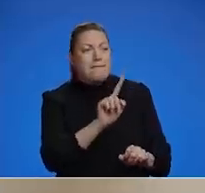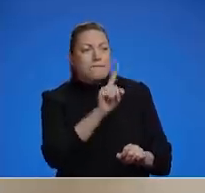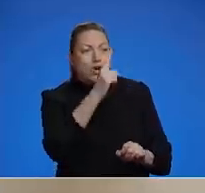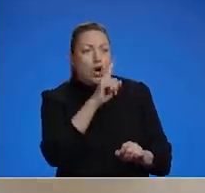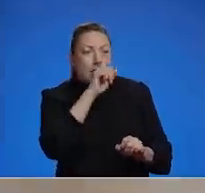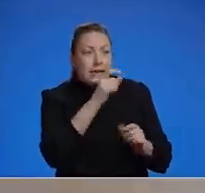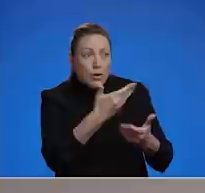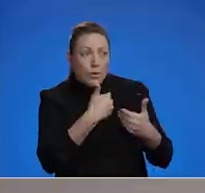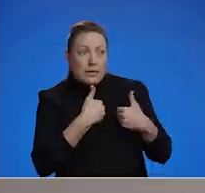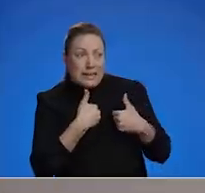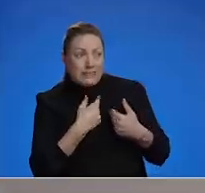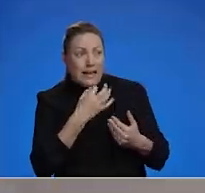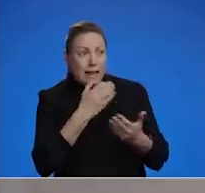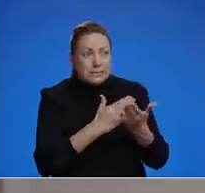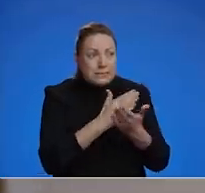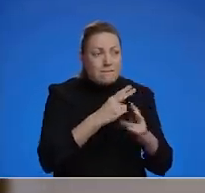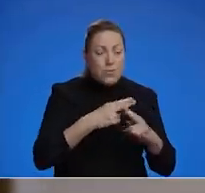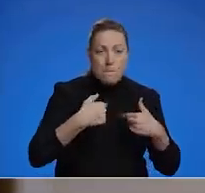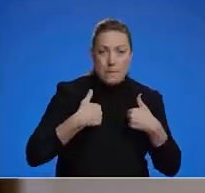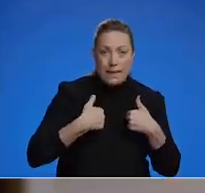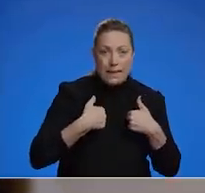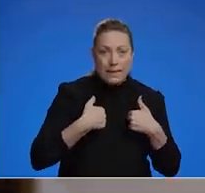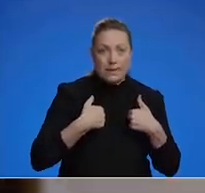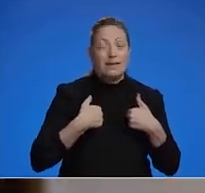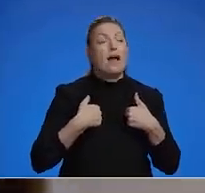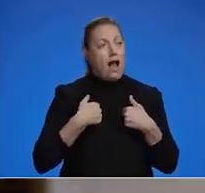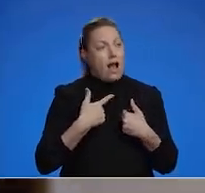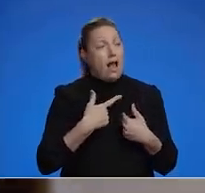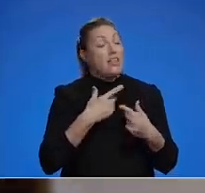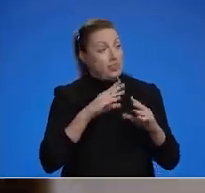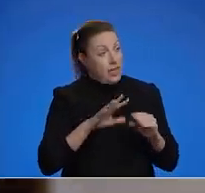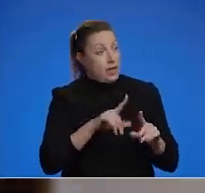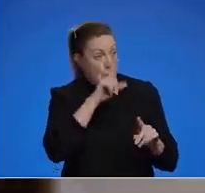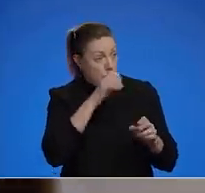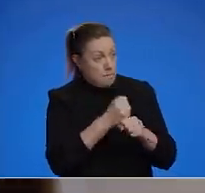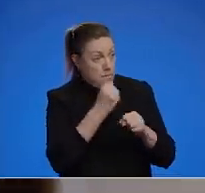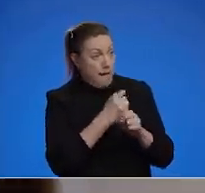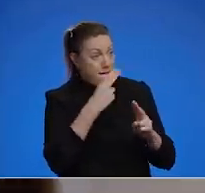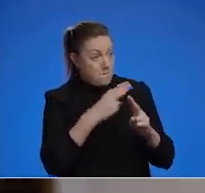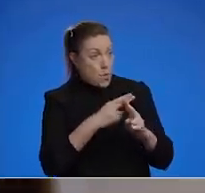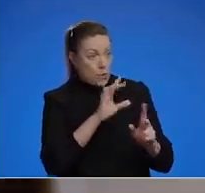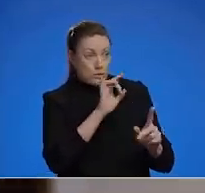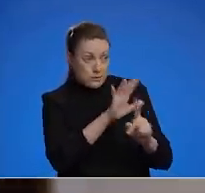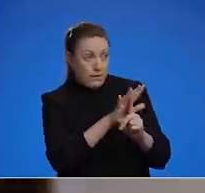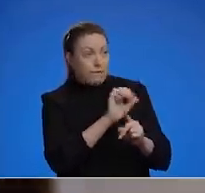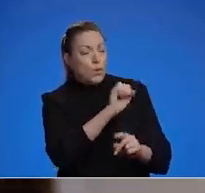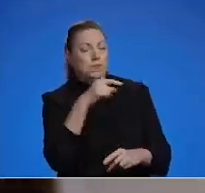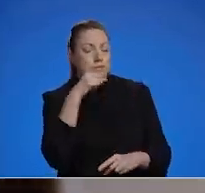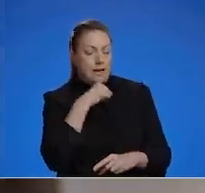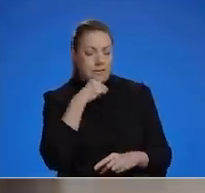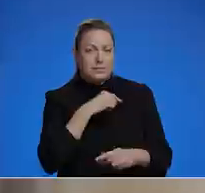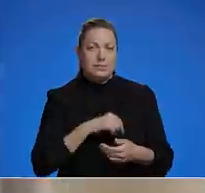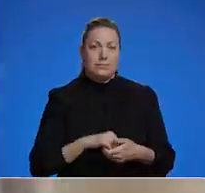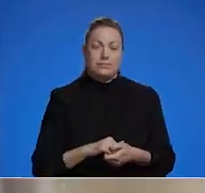said. But first make a little scone of it for me and bring it to me. And then make some